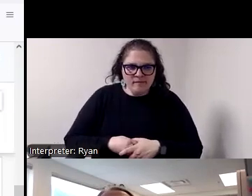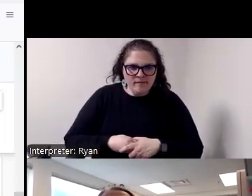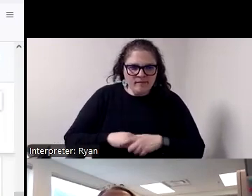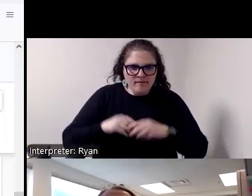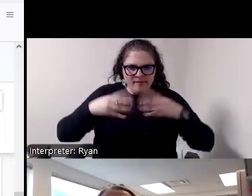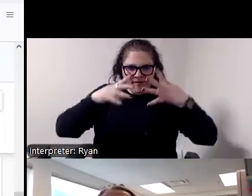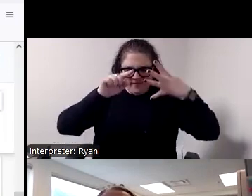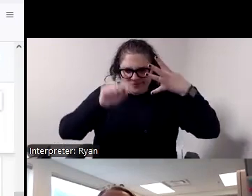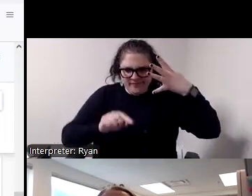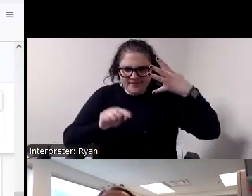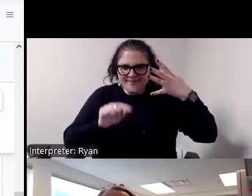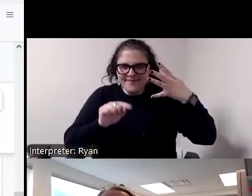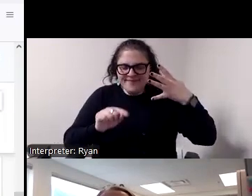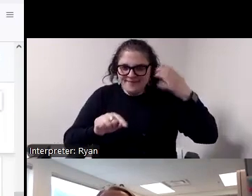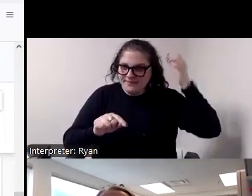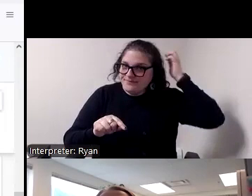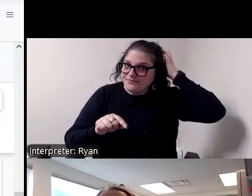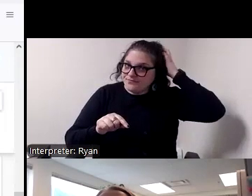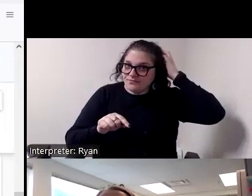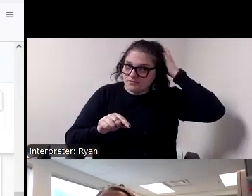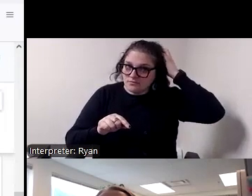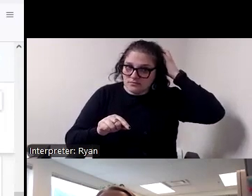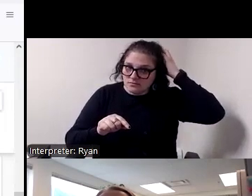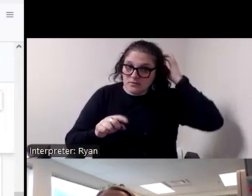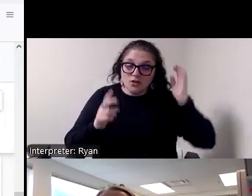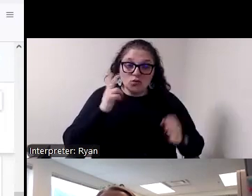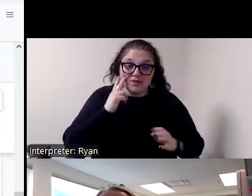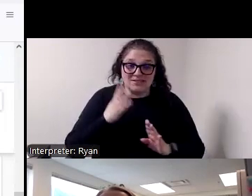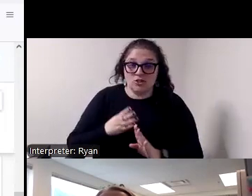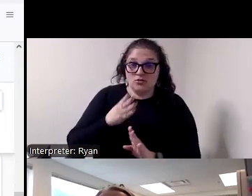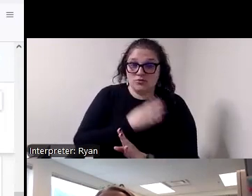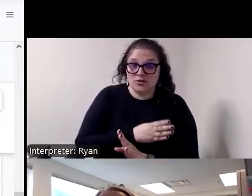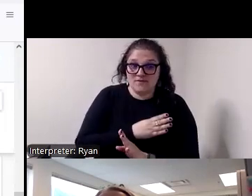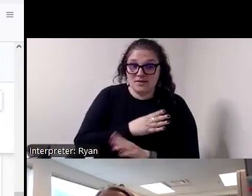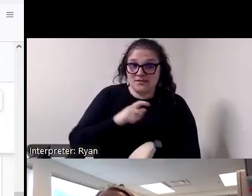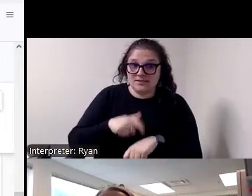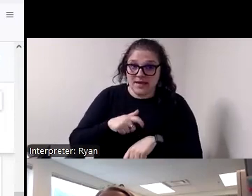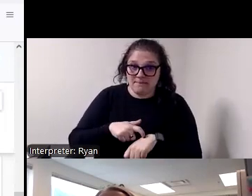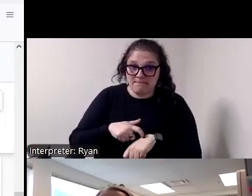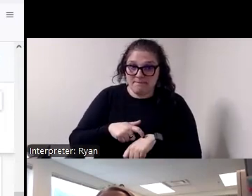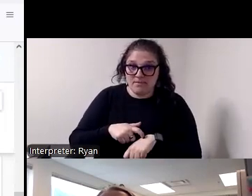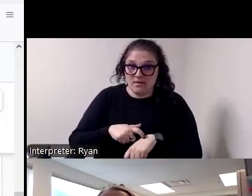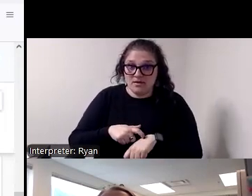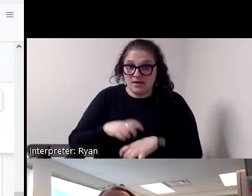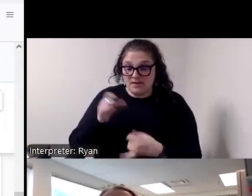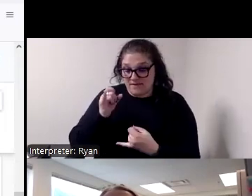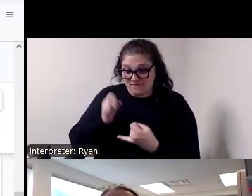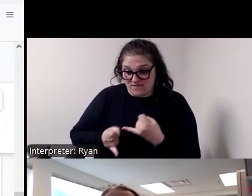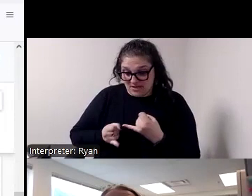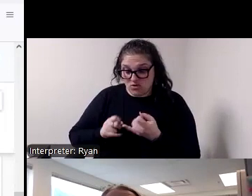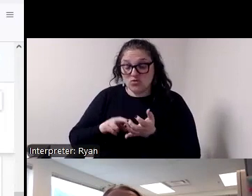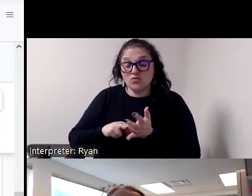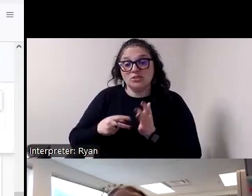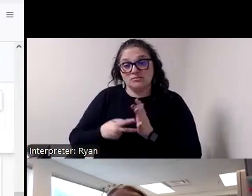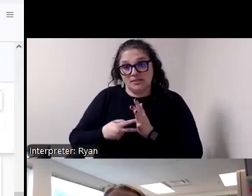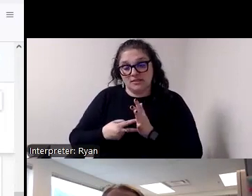to the timesheets down here, you can view your prior pay period timesheets, either in final status, which means that they have